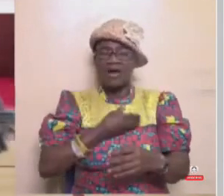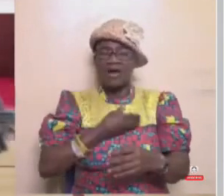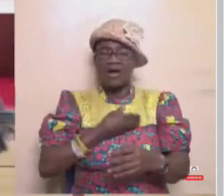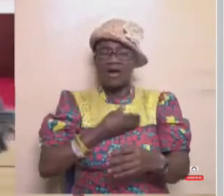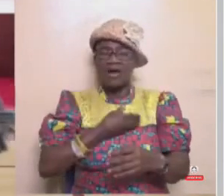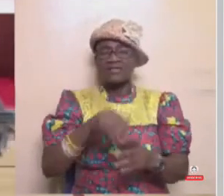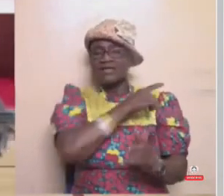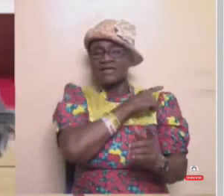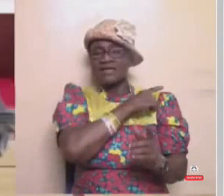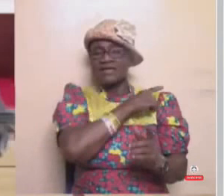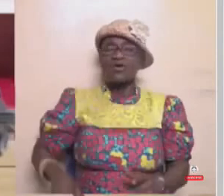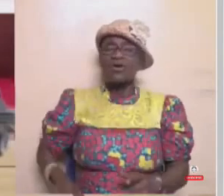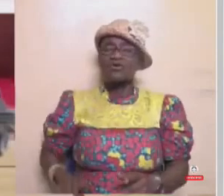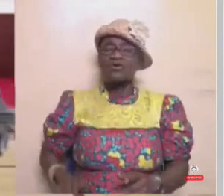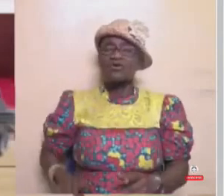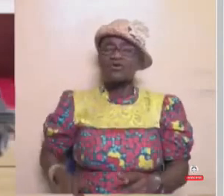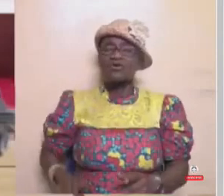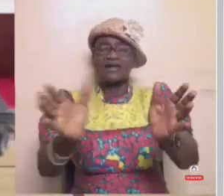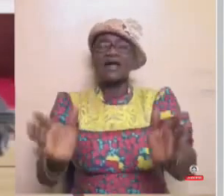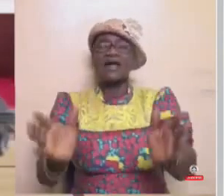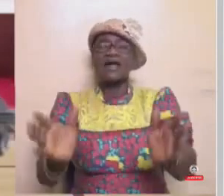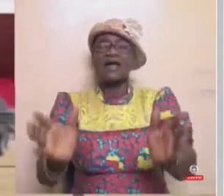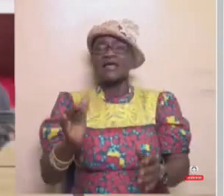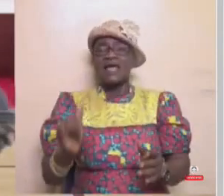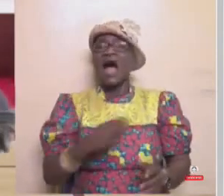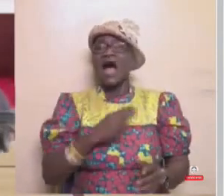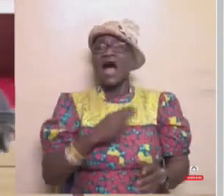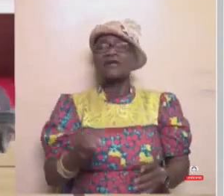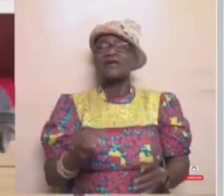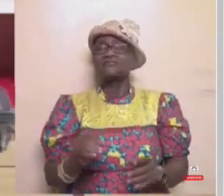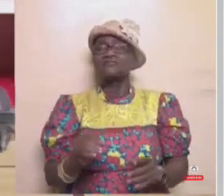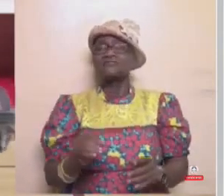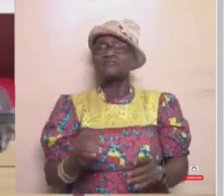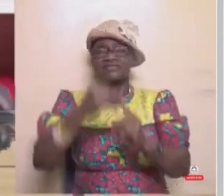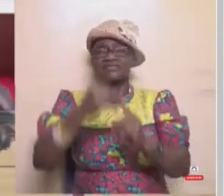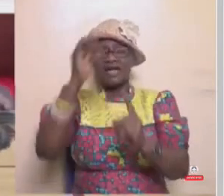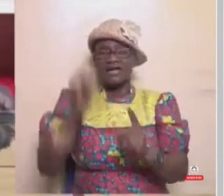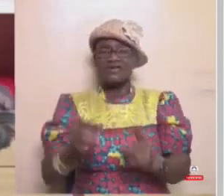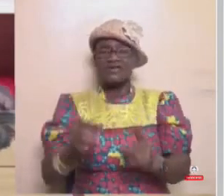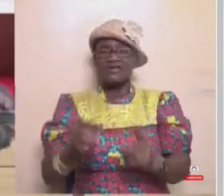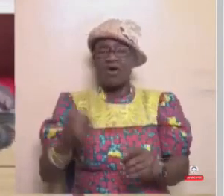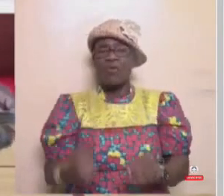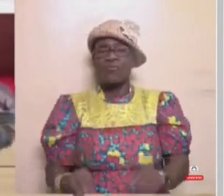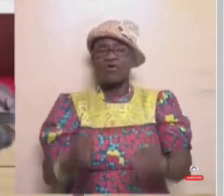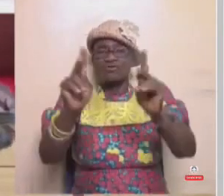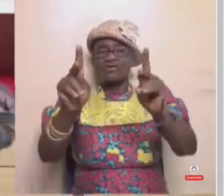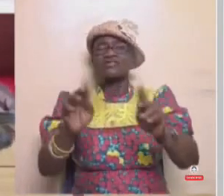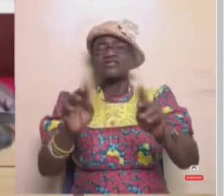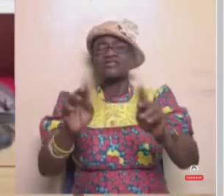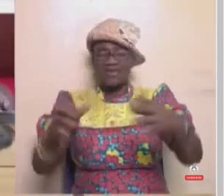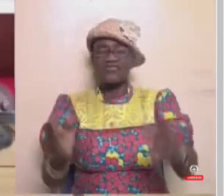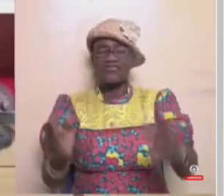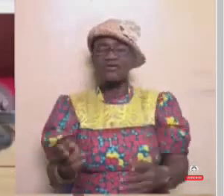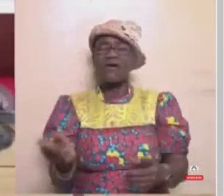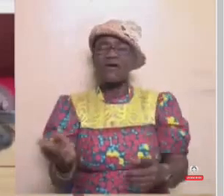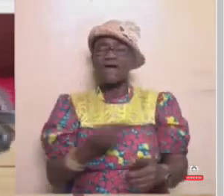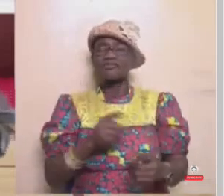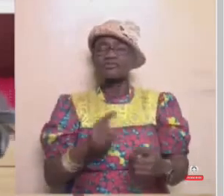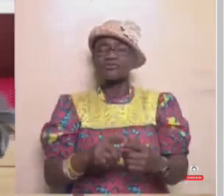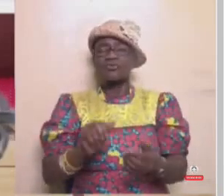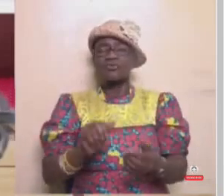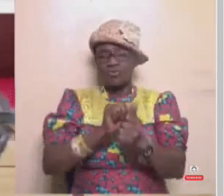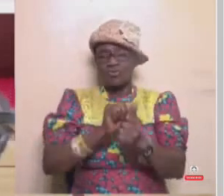and specially for the privilege he has given us to be watching this telecast